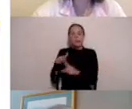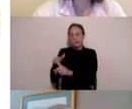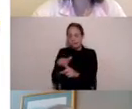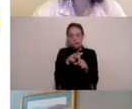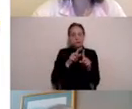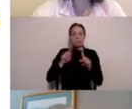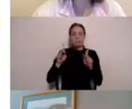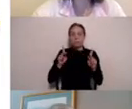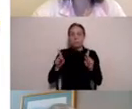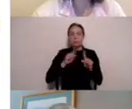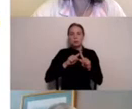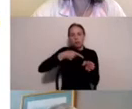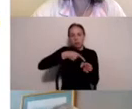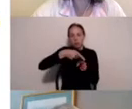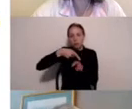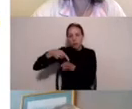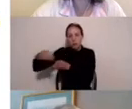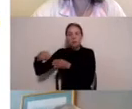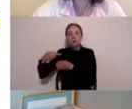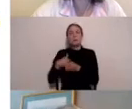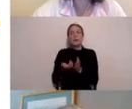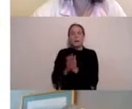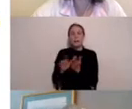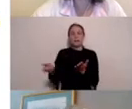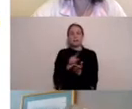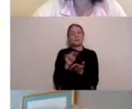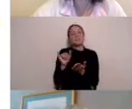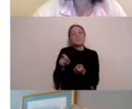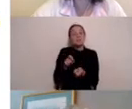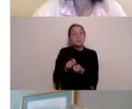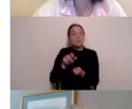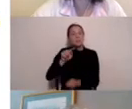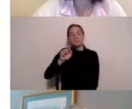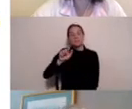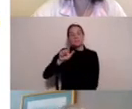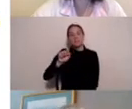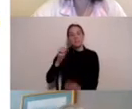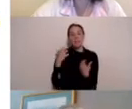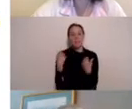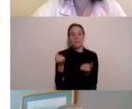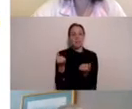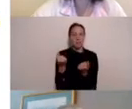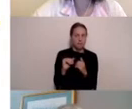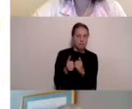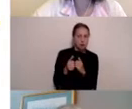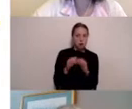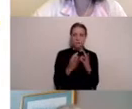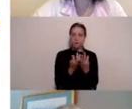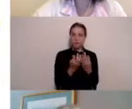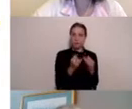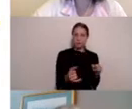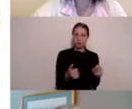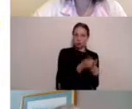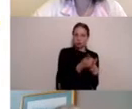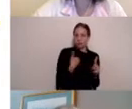delivery, including telehealth, and how to keep families and individuals with SMA safe when they